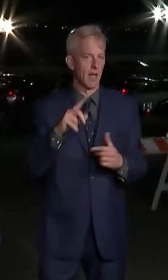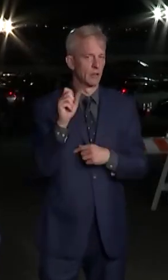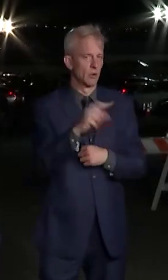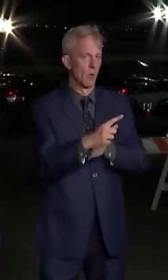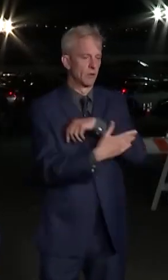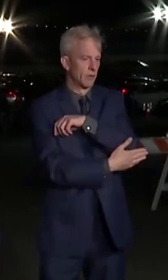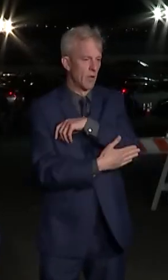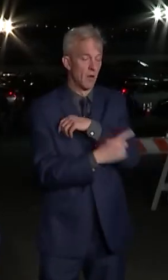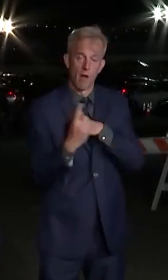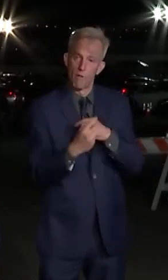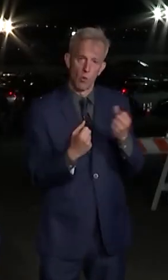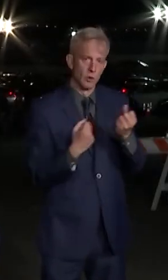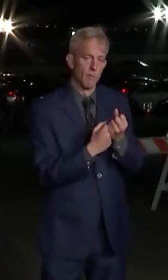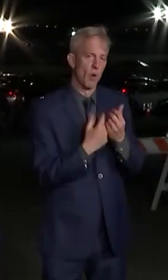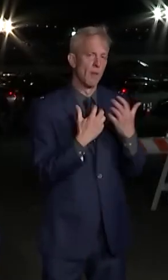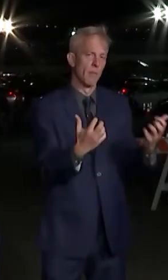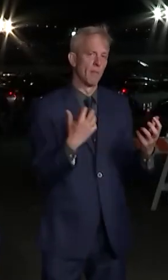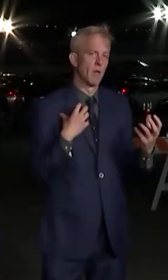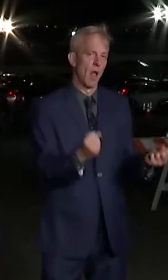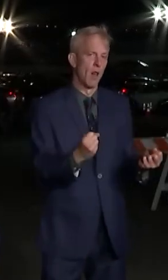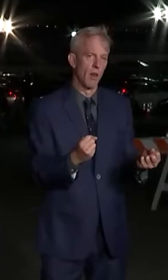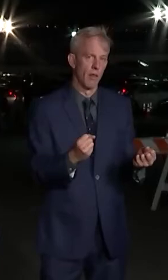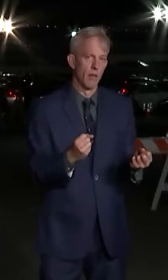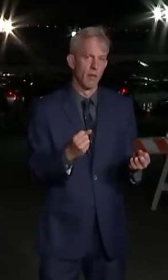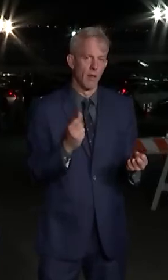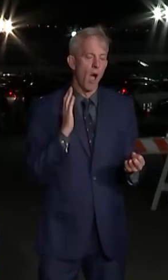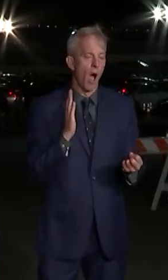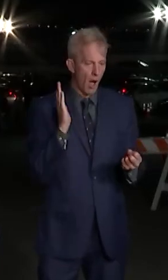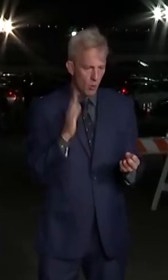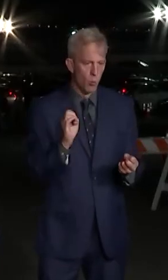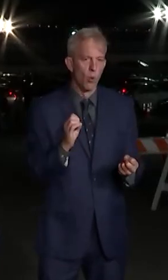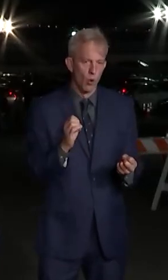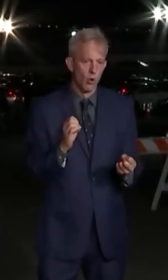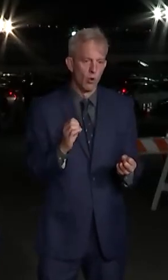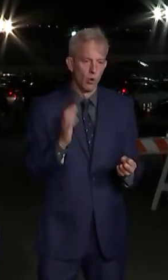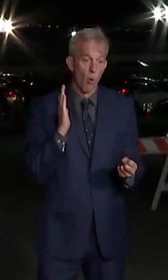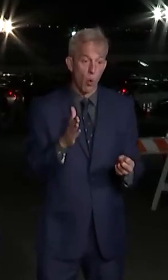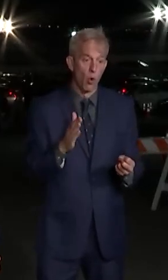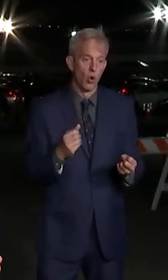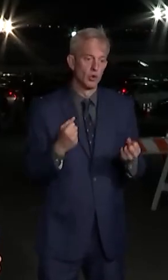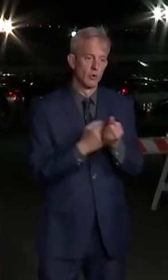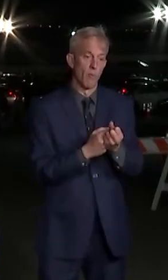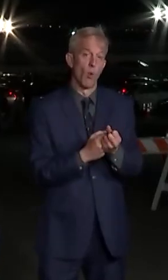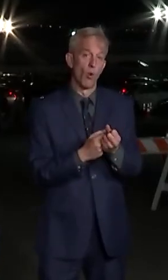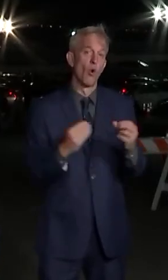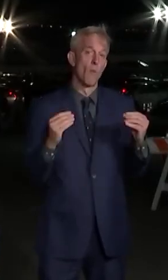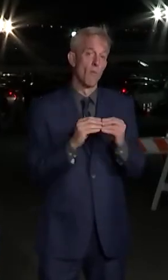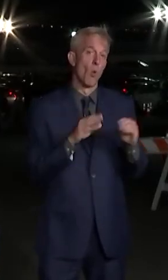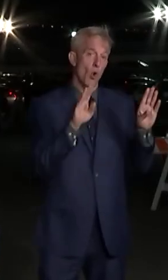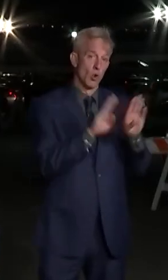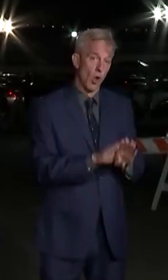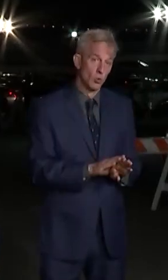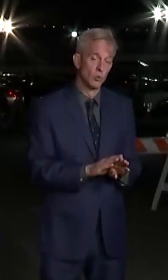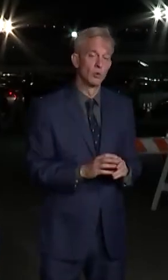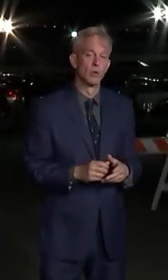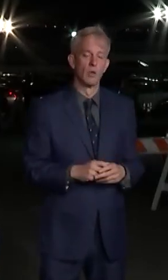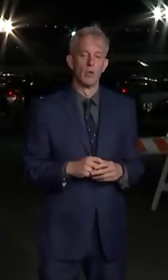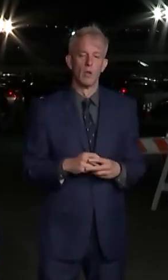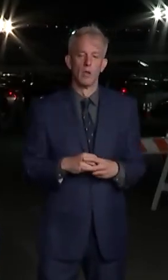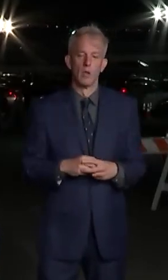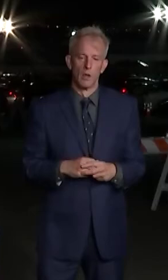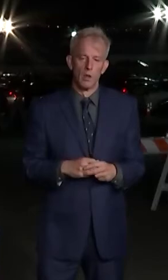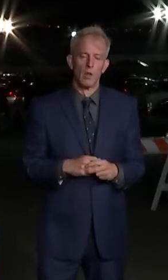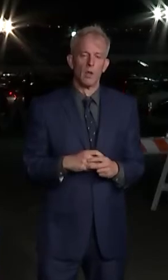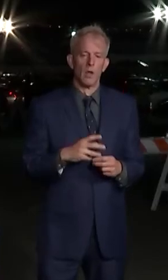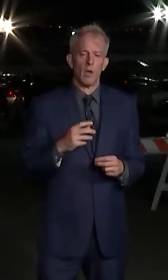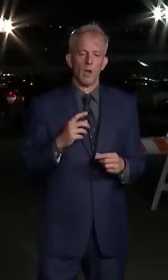public health support. I said, I think 3 or 4 weeks ago that I would have supported more. As we see the cases come down, that's a question, I think, for the supervisors and the county